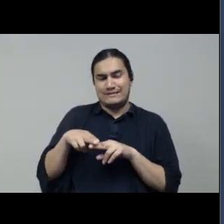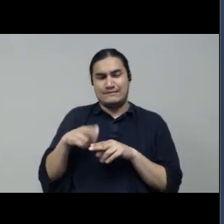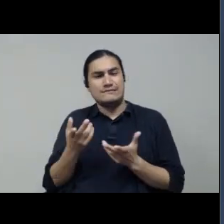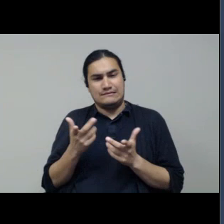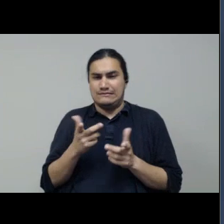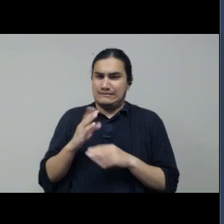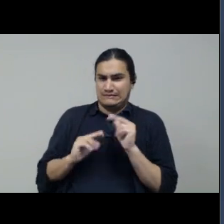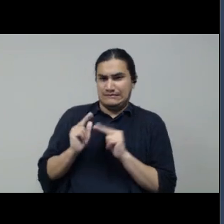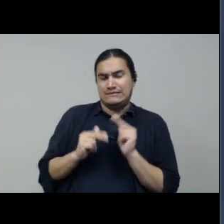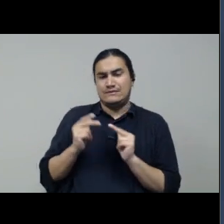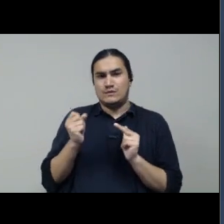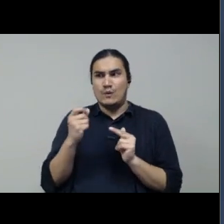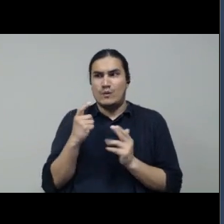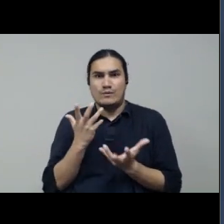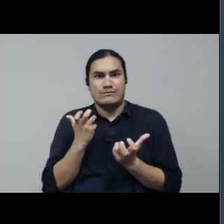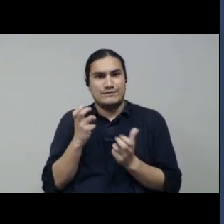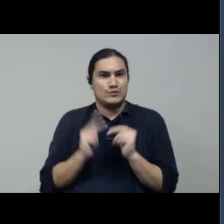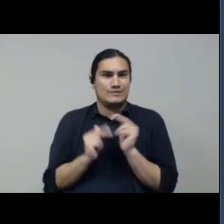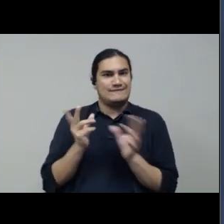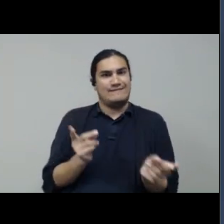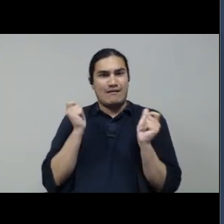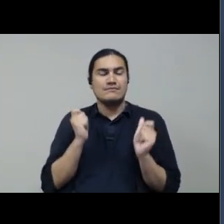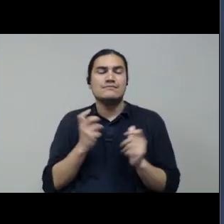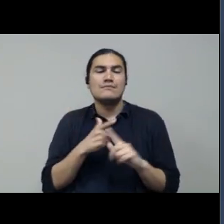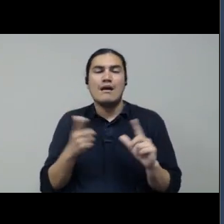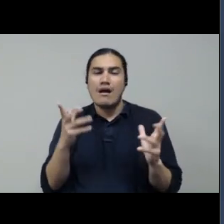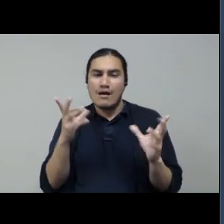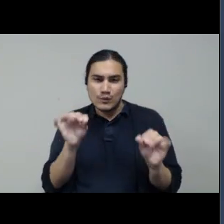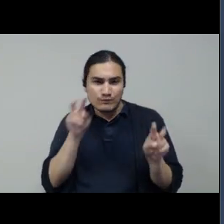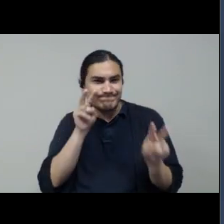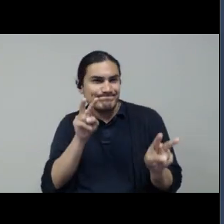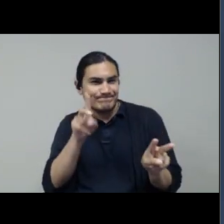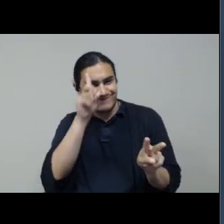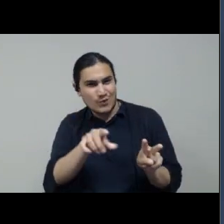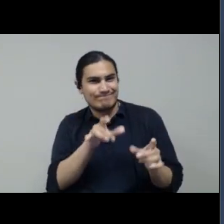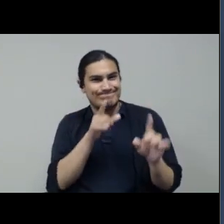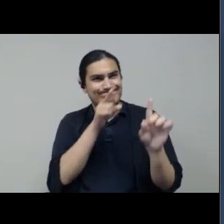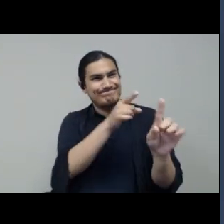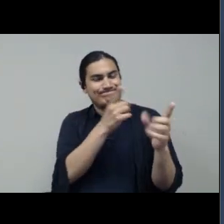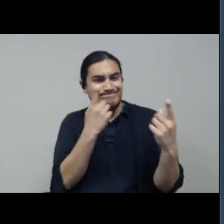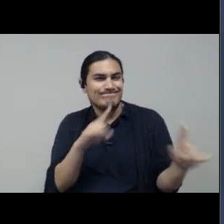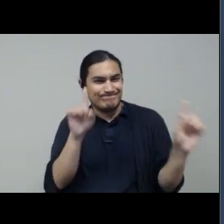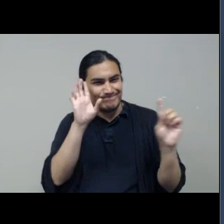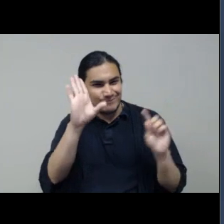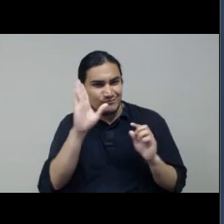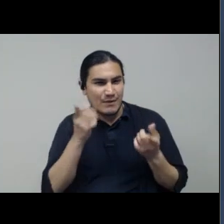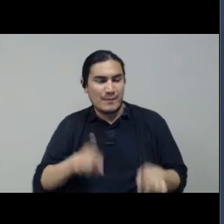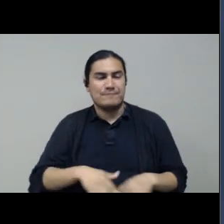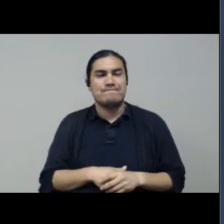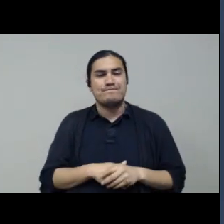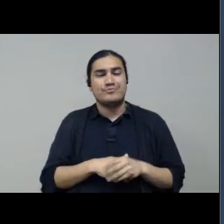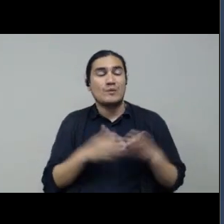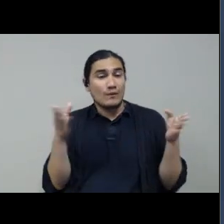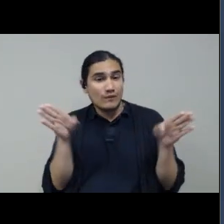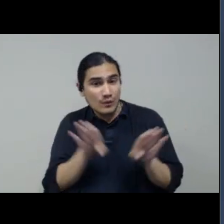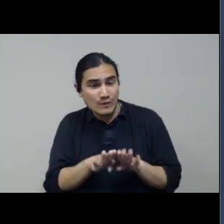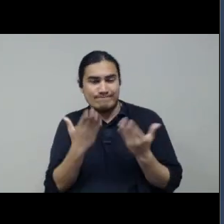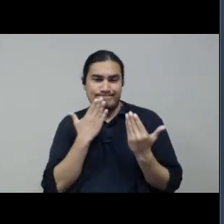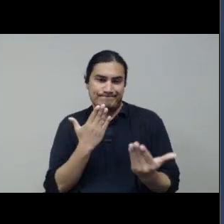fast enough. But I do look for the outcome. So just let me say in closing, thank you